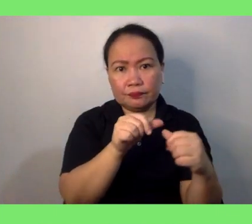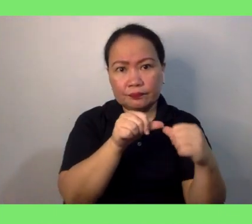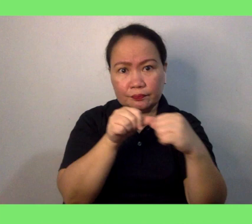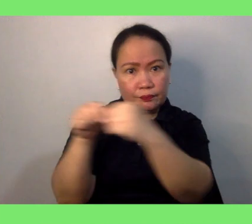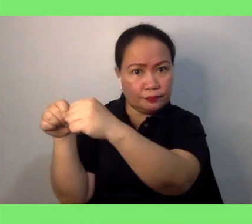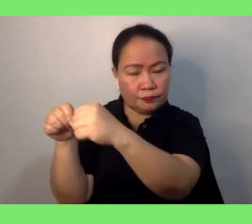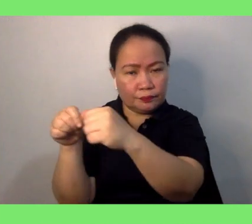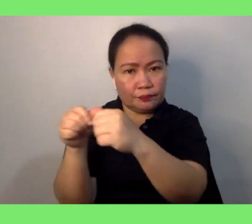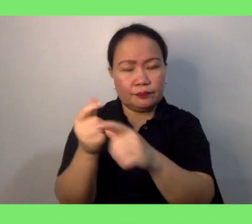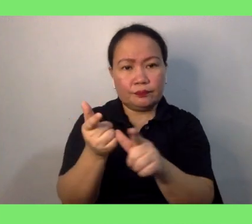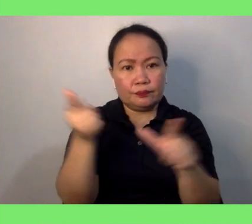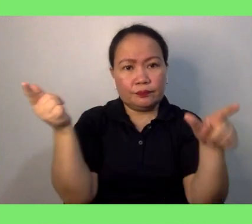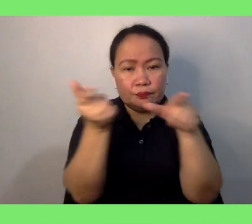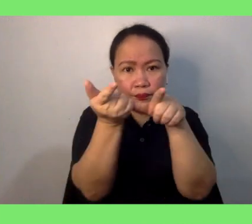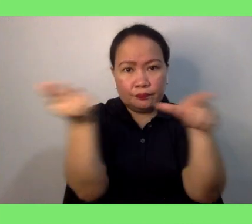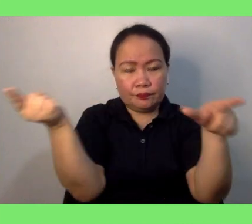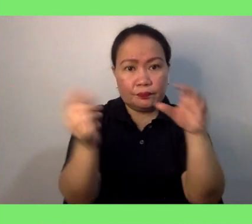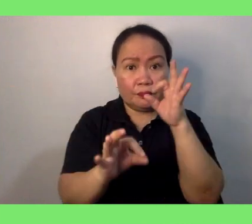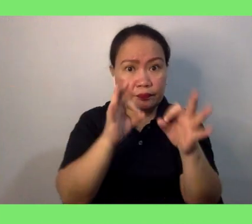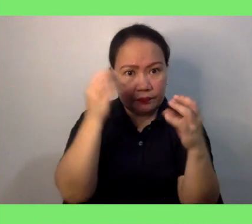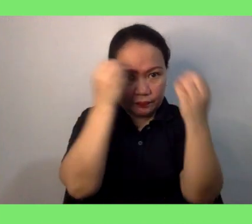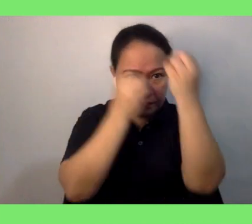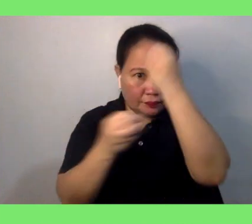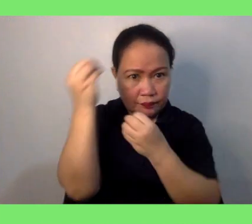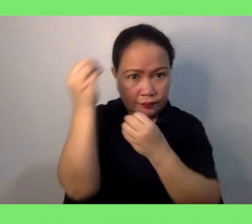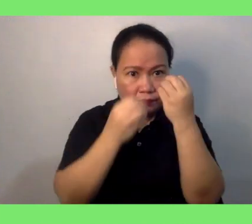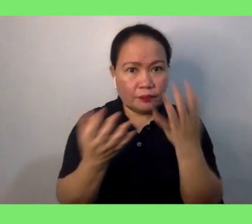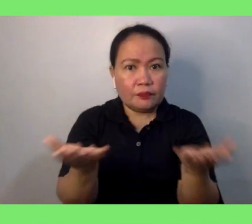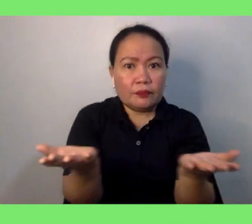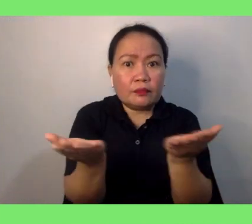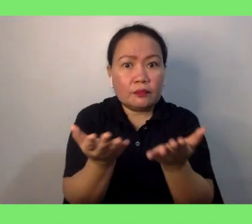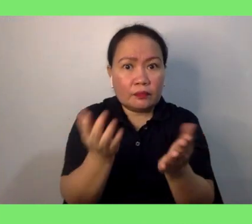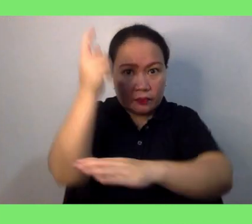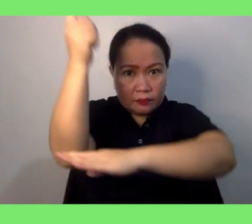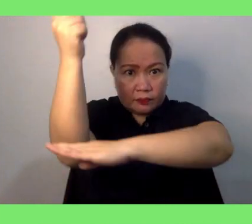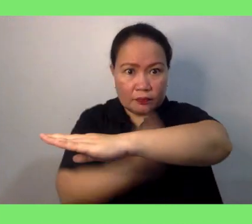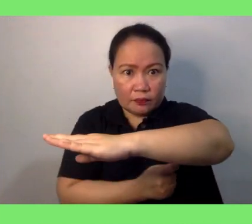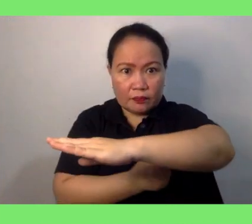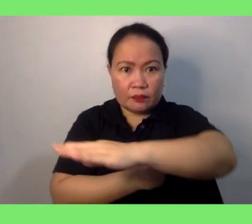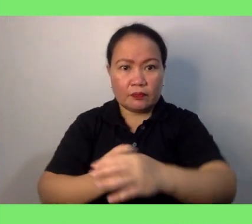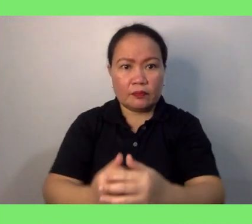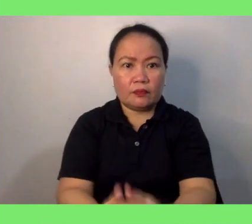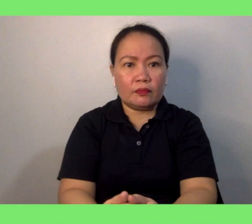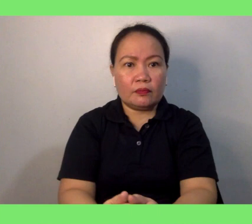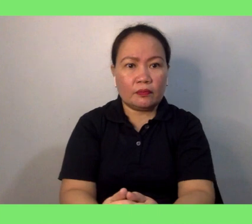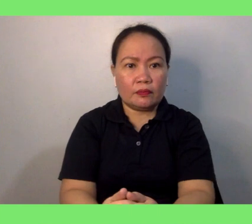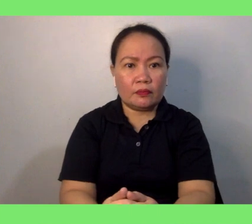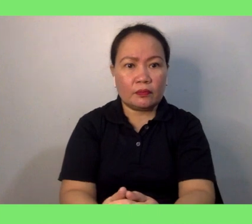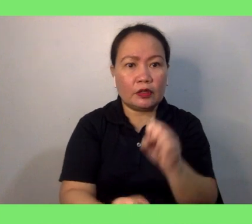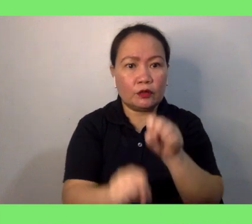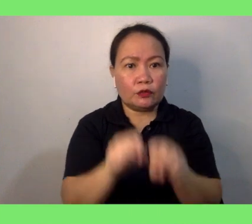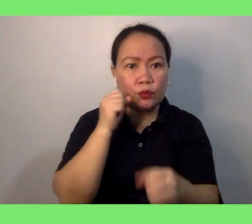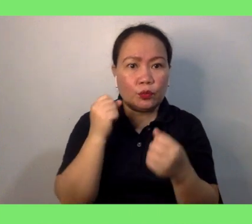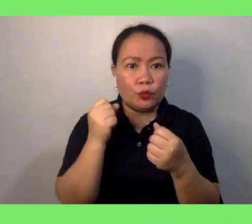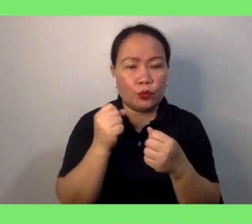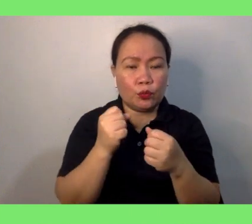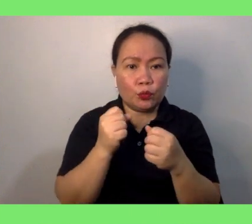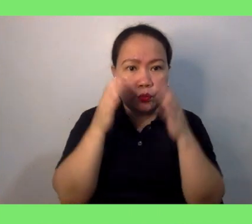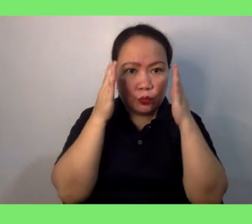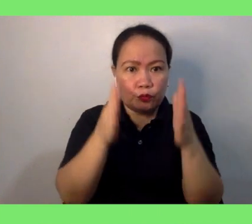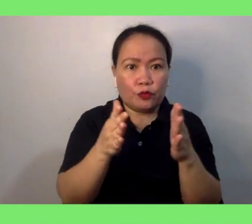kung nalilito kayo sa kung asan yung transversal. So, focus muna tayo dito